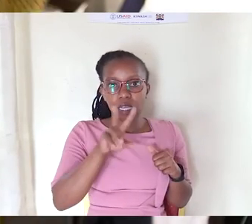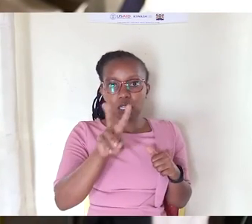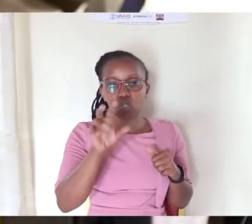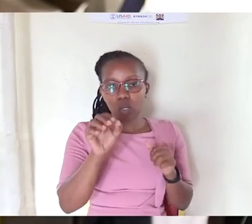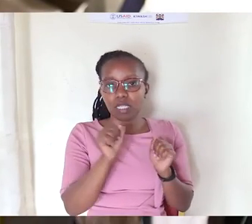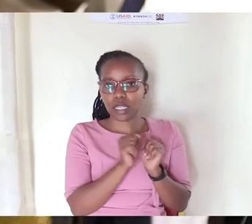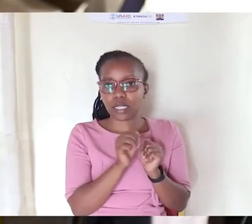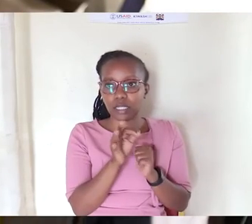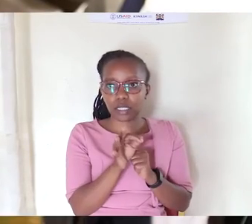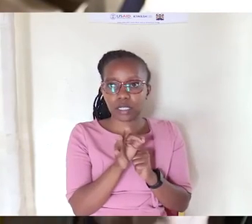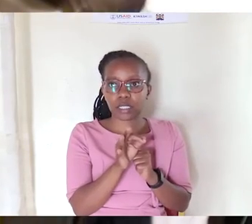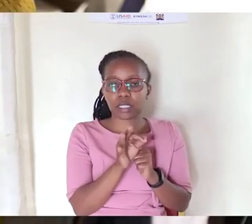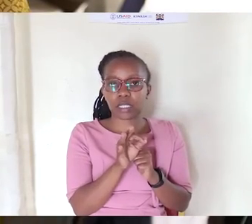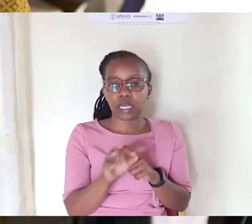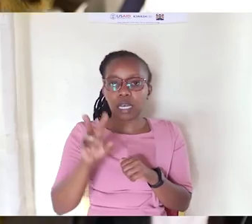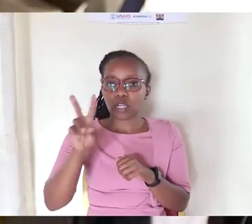2013,